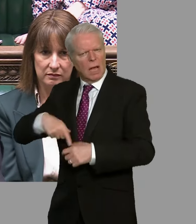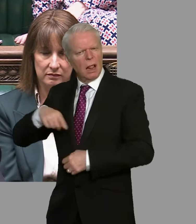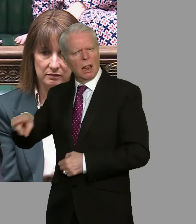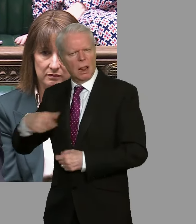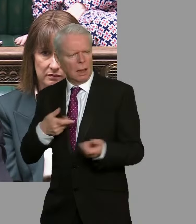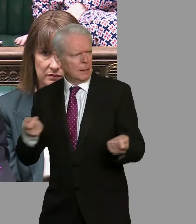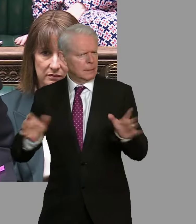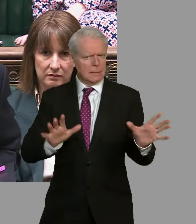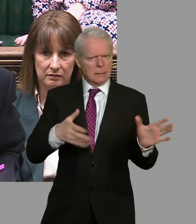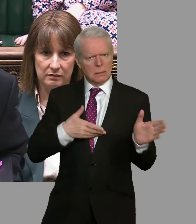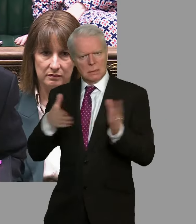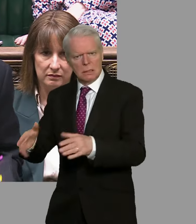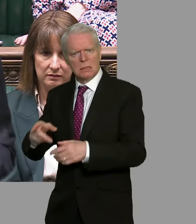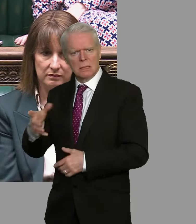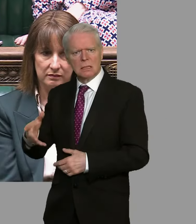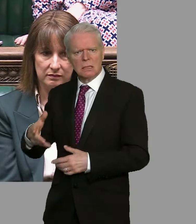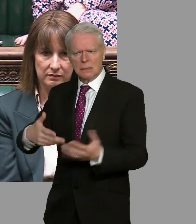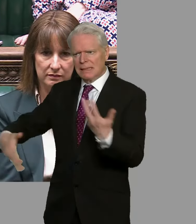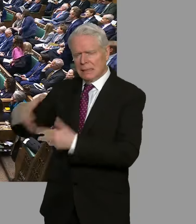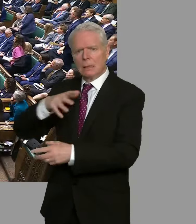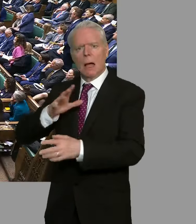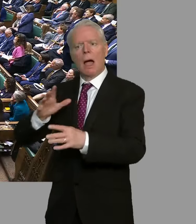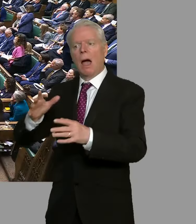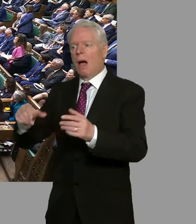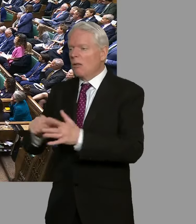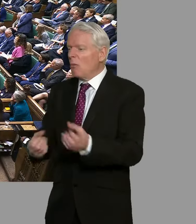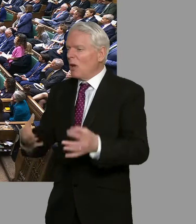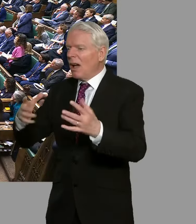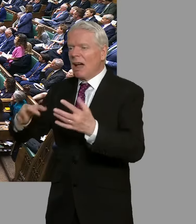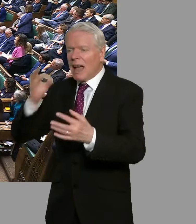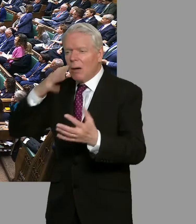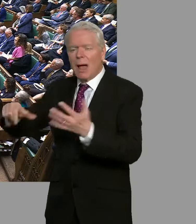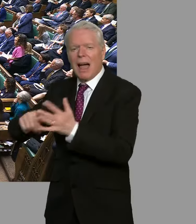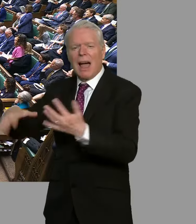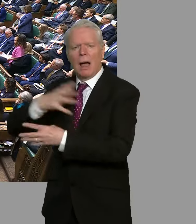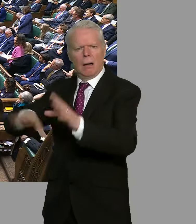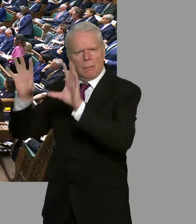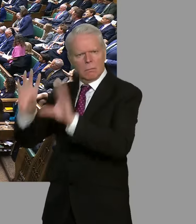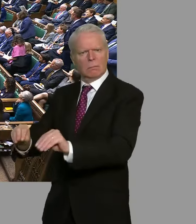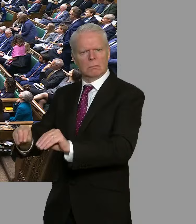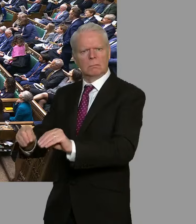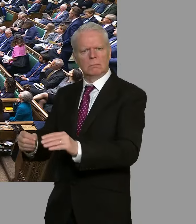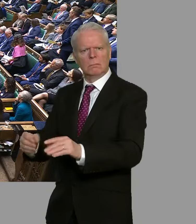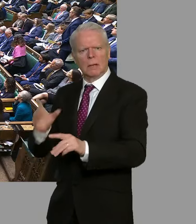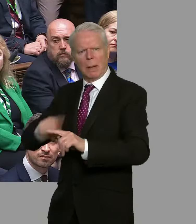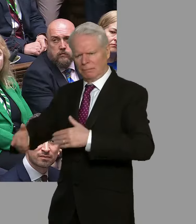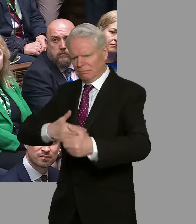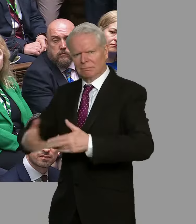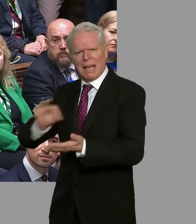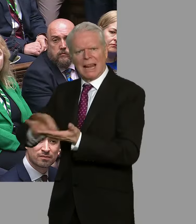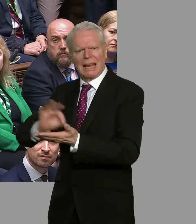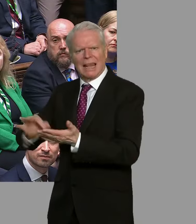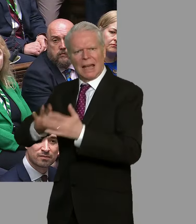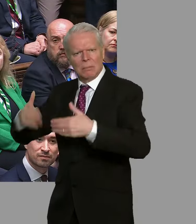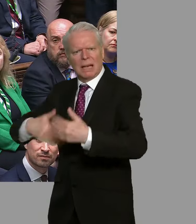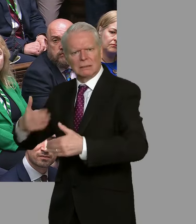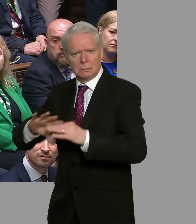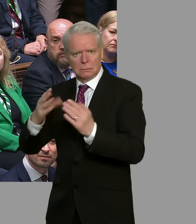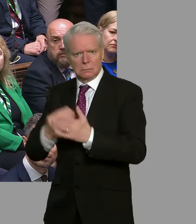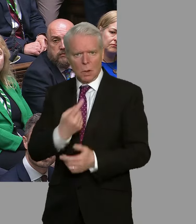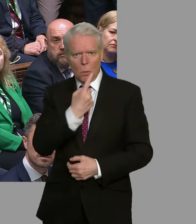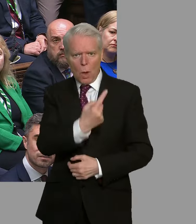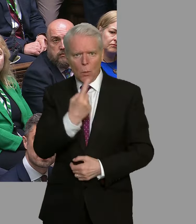so the backlog doesn't reappear. Sarah. Thank you, Mr Speaker. Last week, I visited Sacred Heart Primary School in